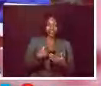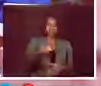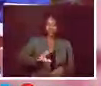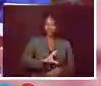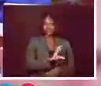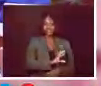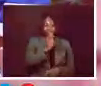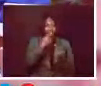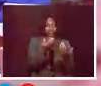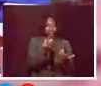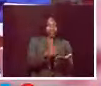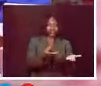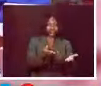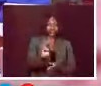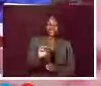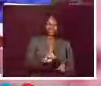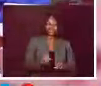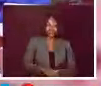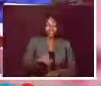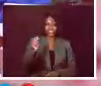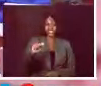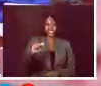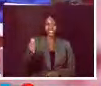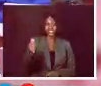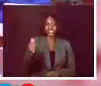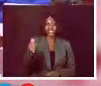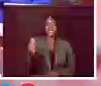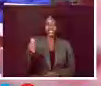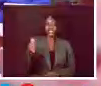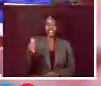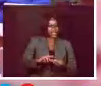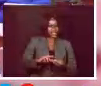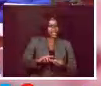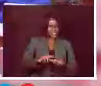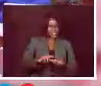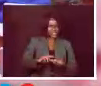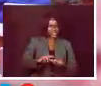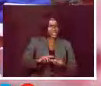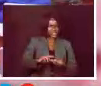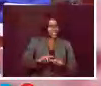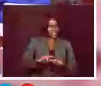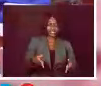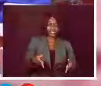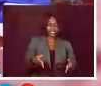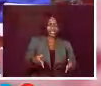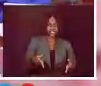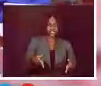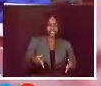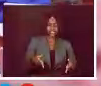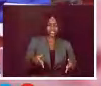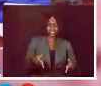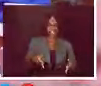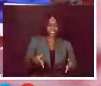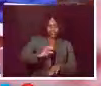of what you want them to do. You say that, yes, even though we have this, let's compose a committee in a